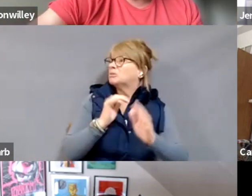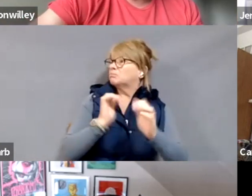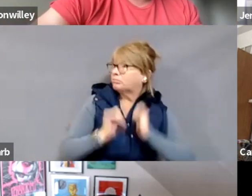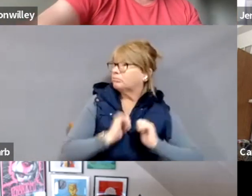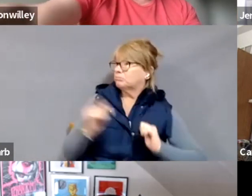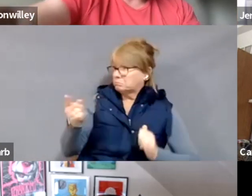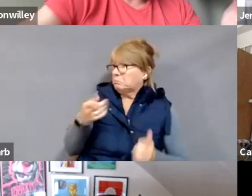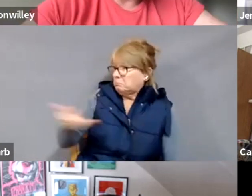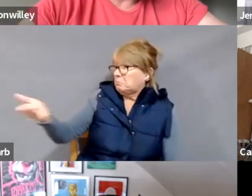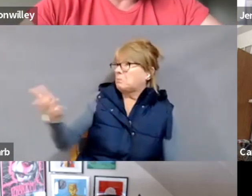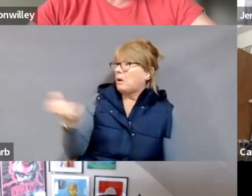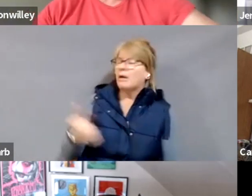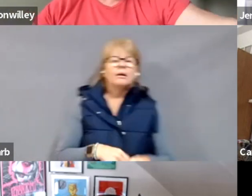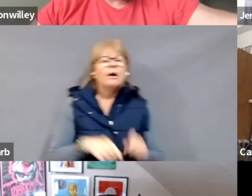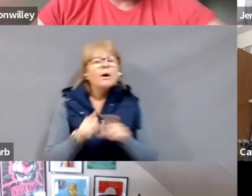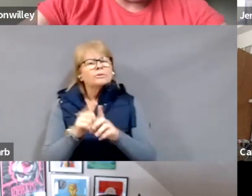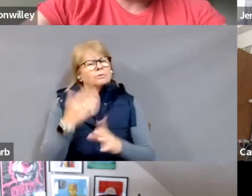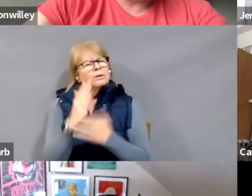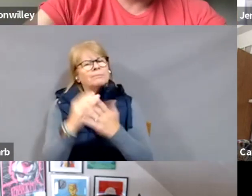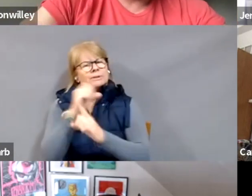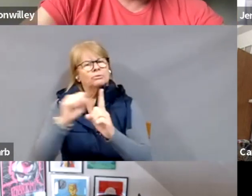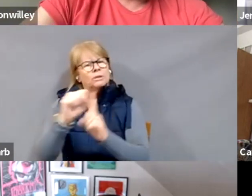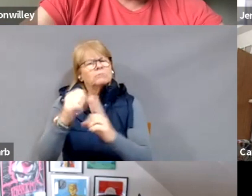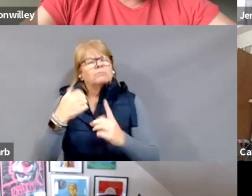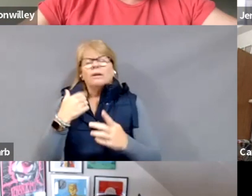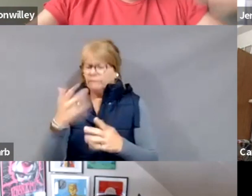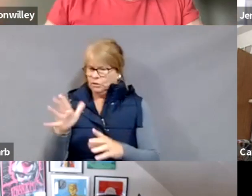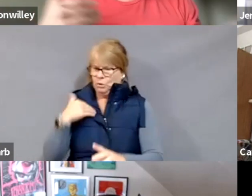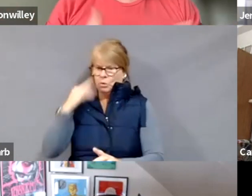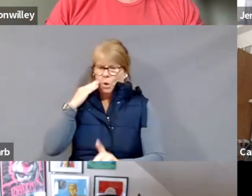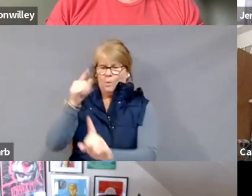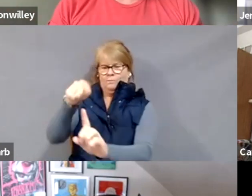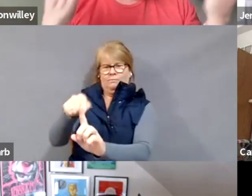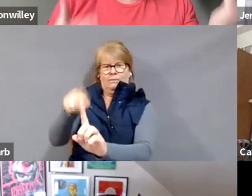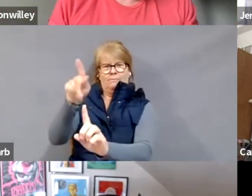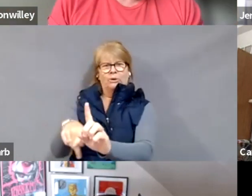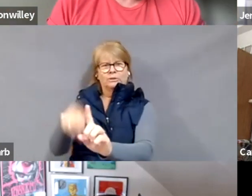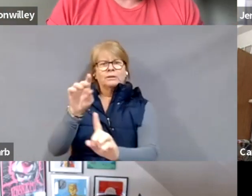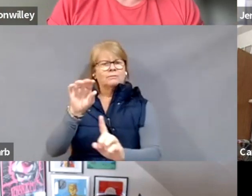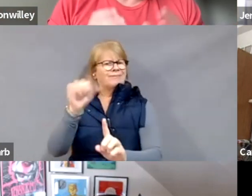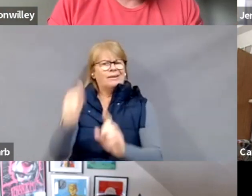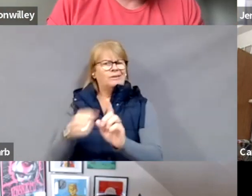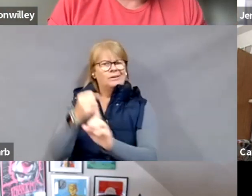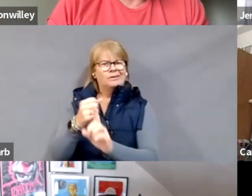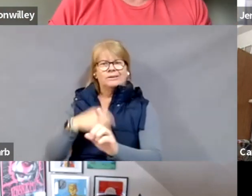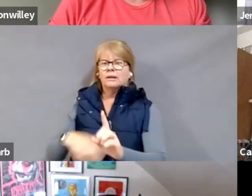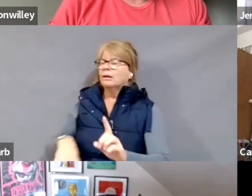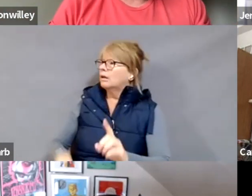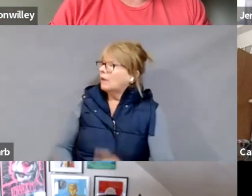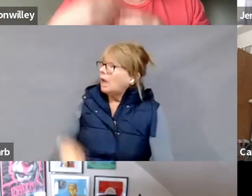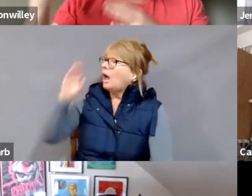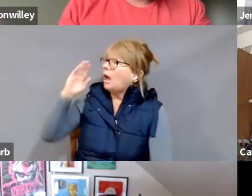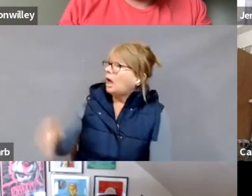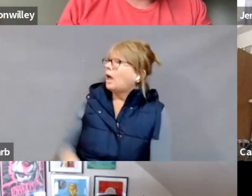been in situations where I've known the person for a decade and they know my work backwards and forwards, and they go, hi, what are you